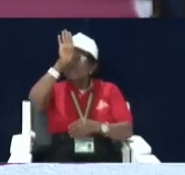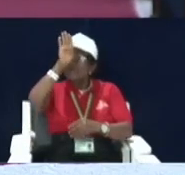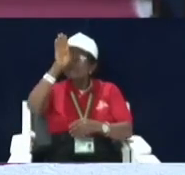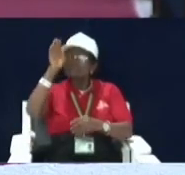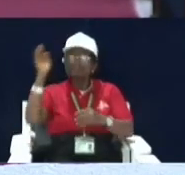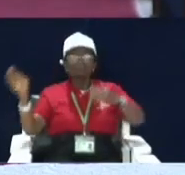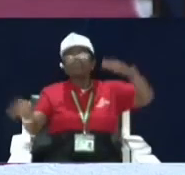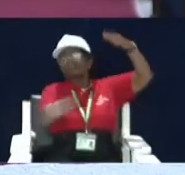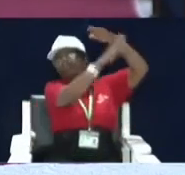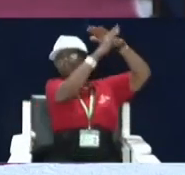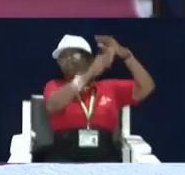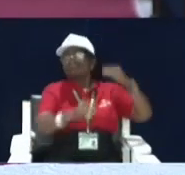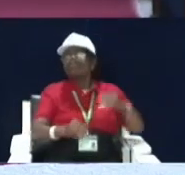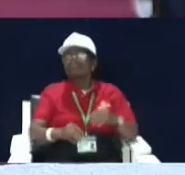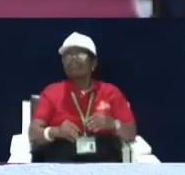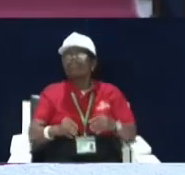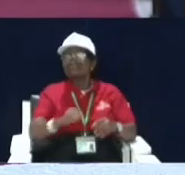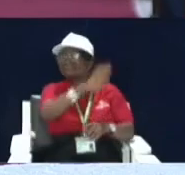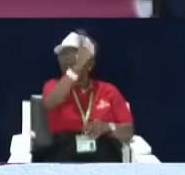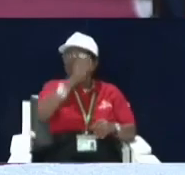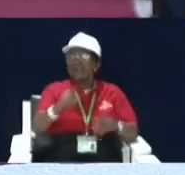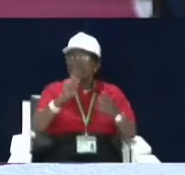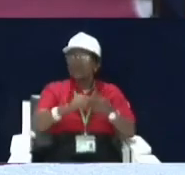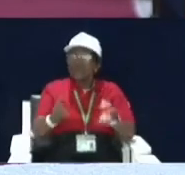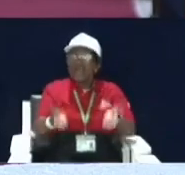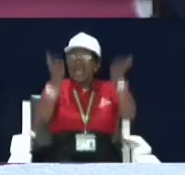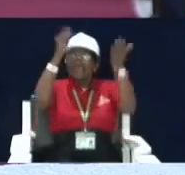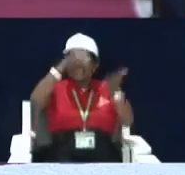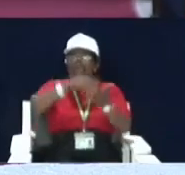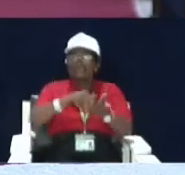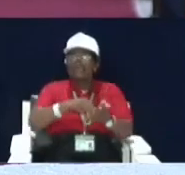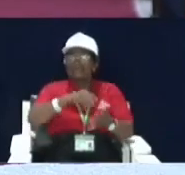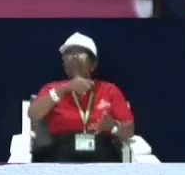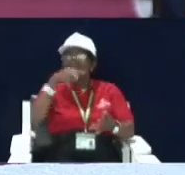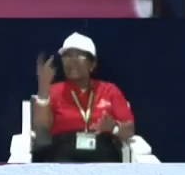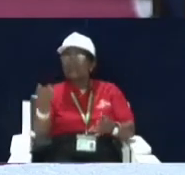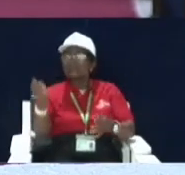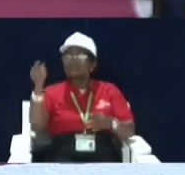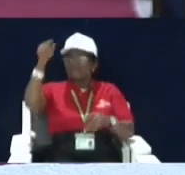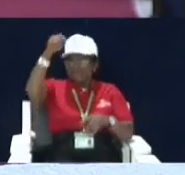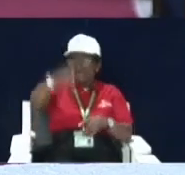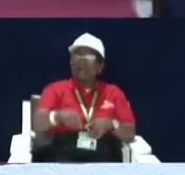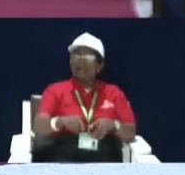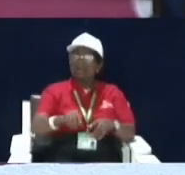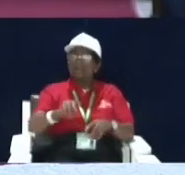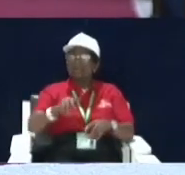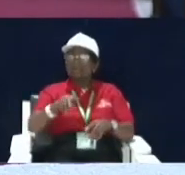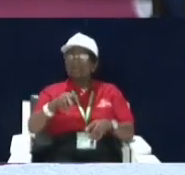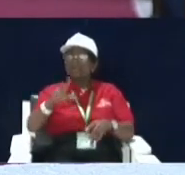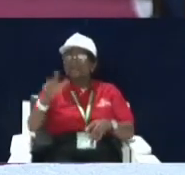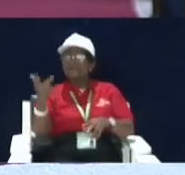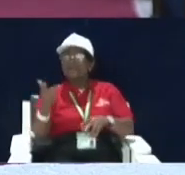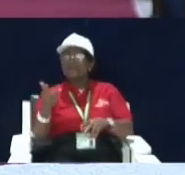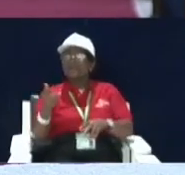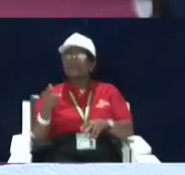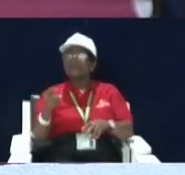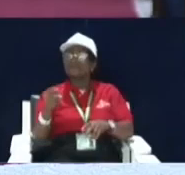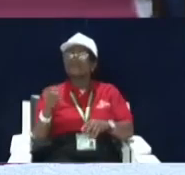again. He sent the second one down, the third one, the fourth one, the